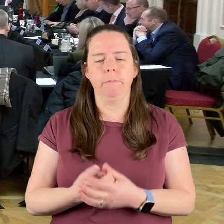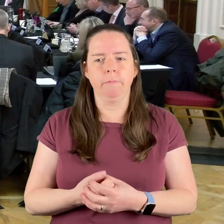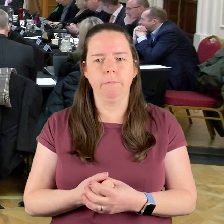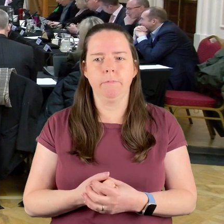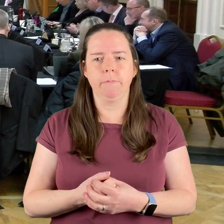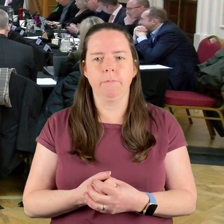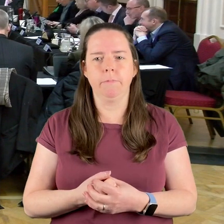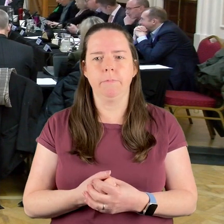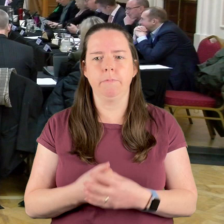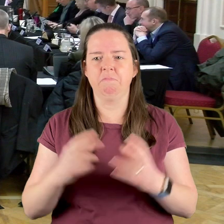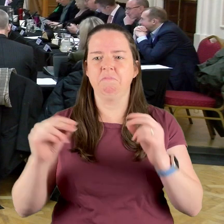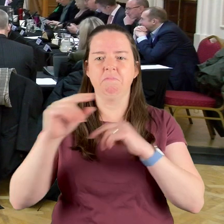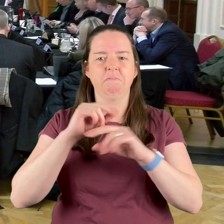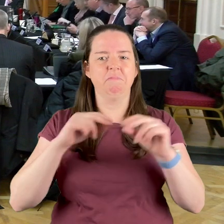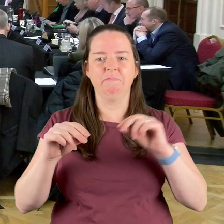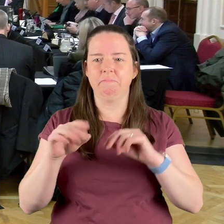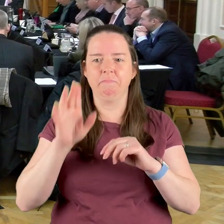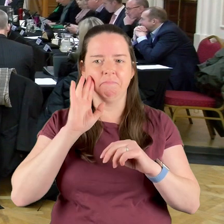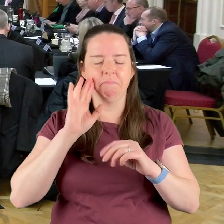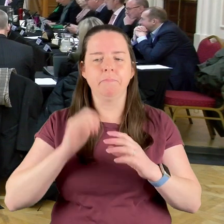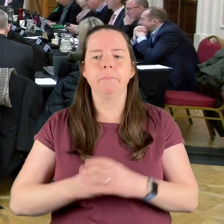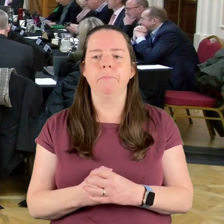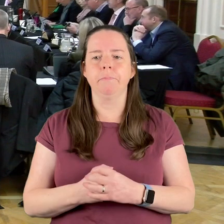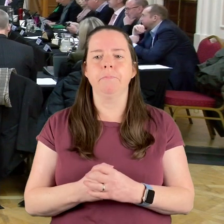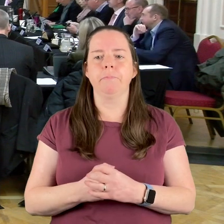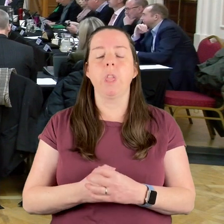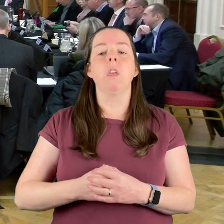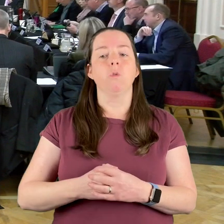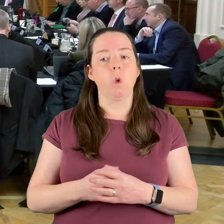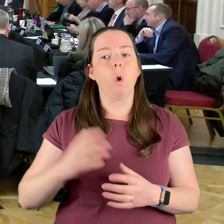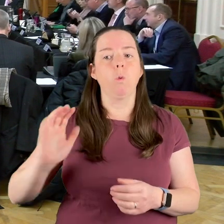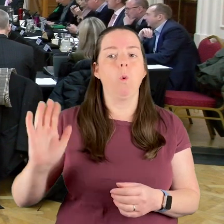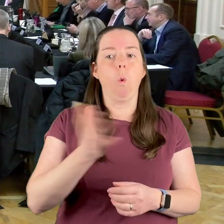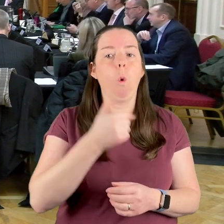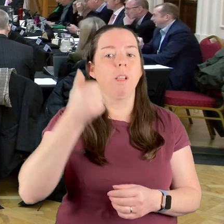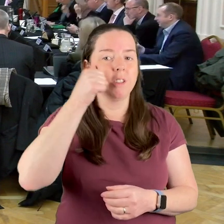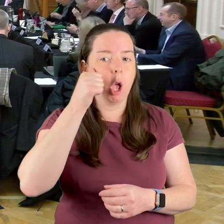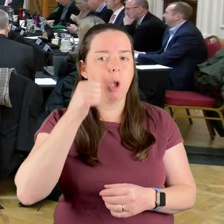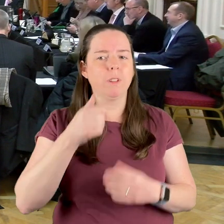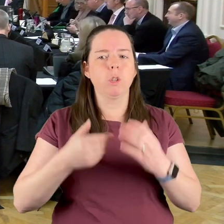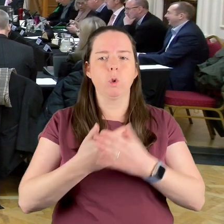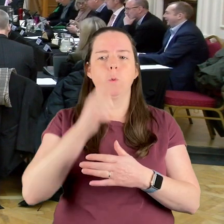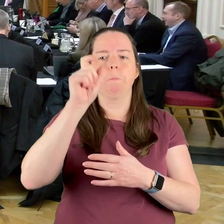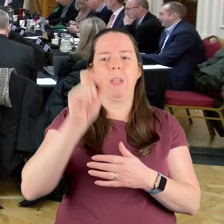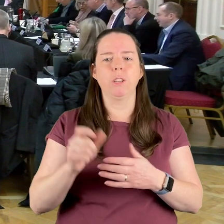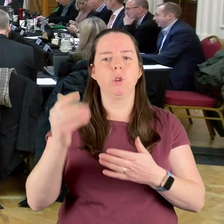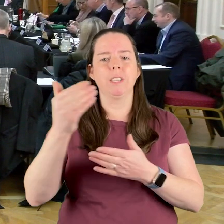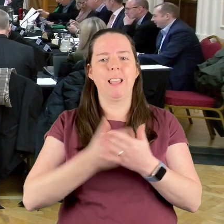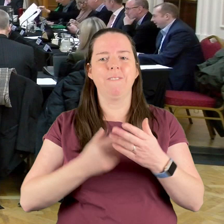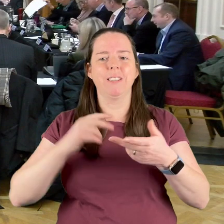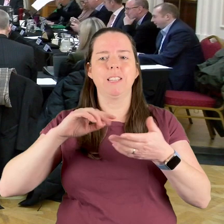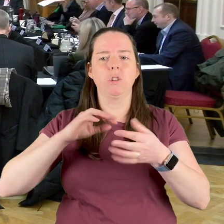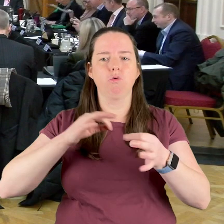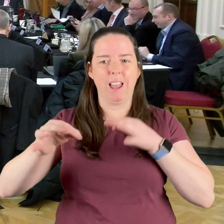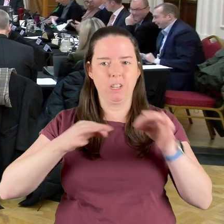Patient safety incident framework, and I'm going to try not to call it PISA because I don't want to call it PISA.